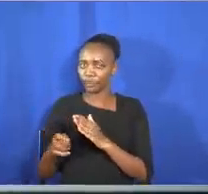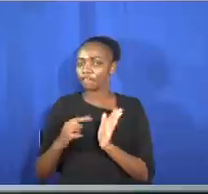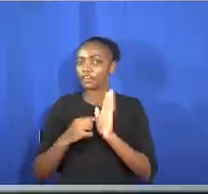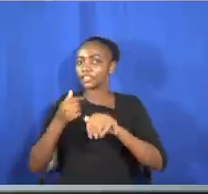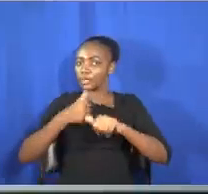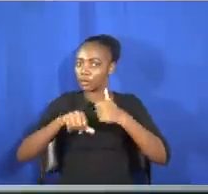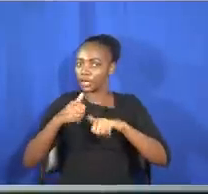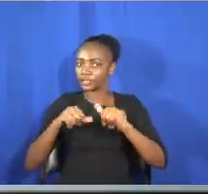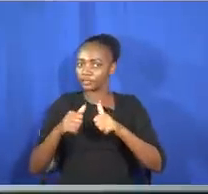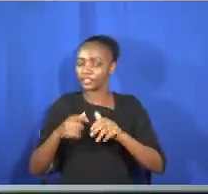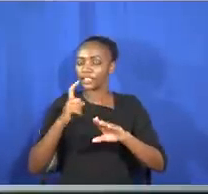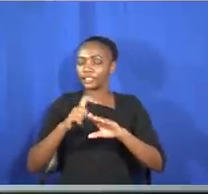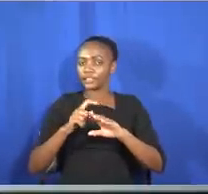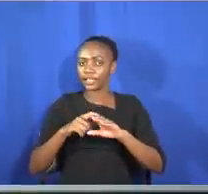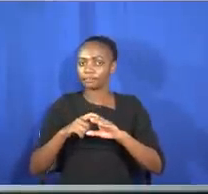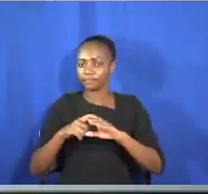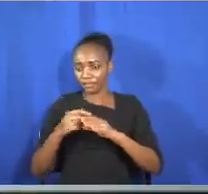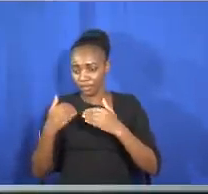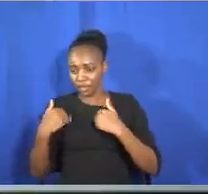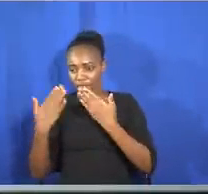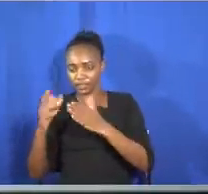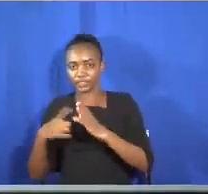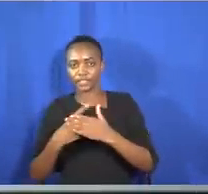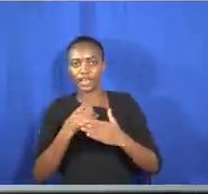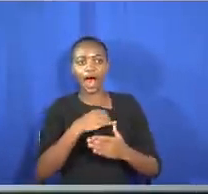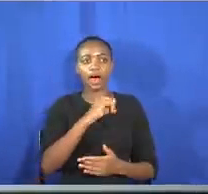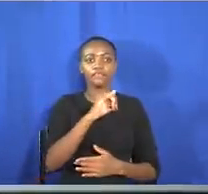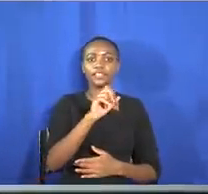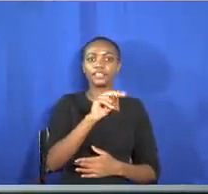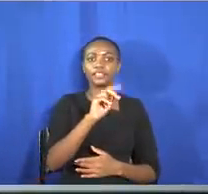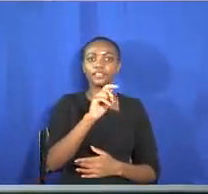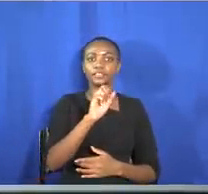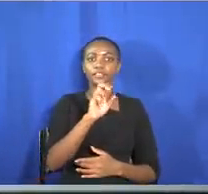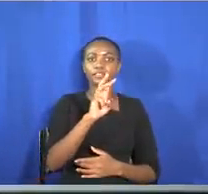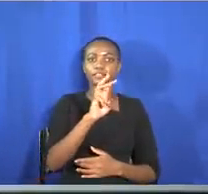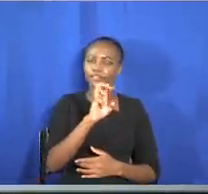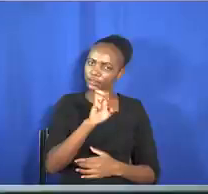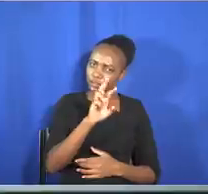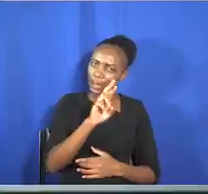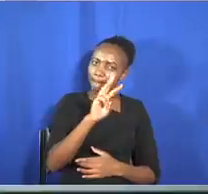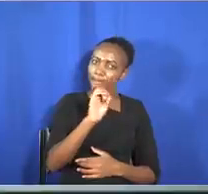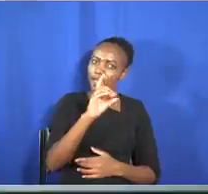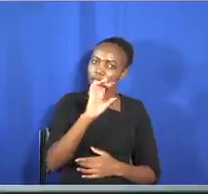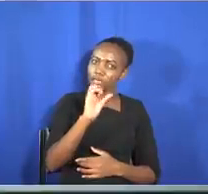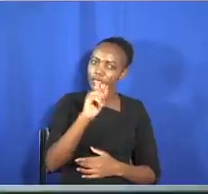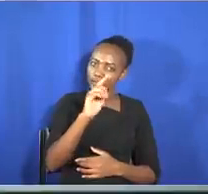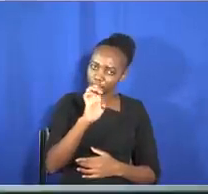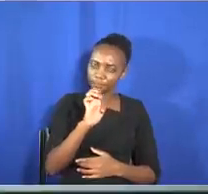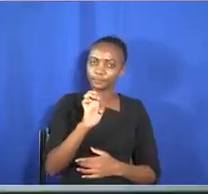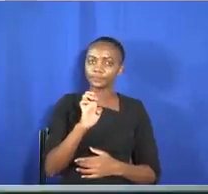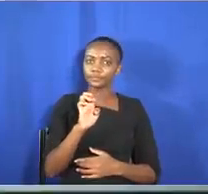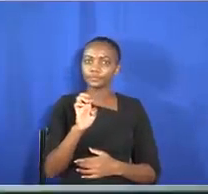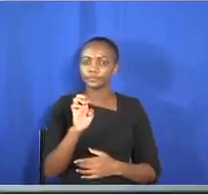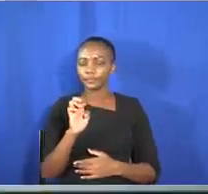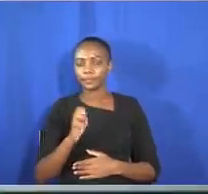activities of daily living. Once they acquire that, they move to intermediate. Then they can be able to do certain pre-vocational